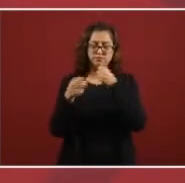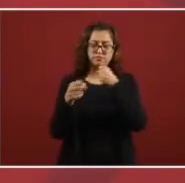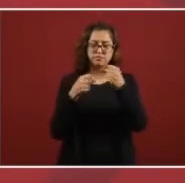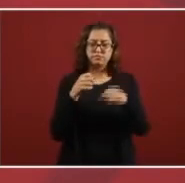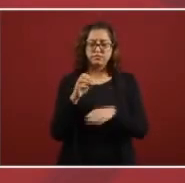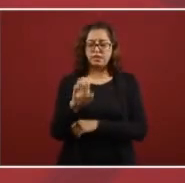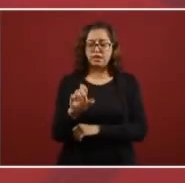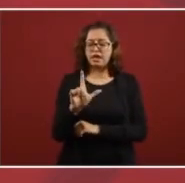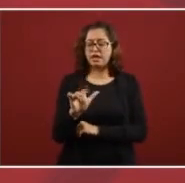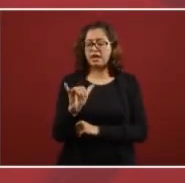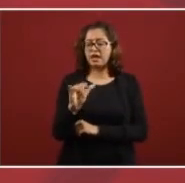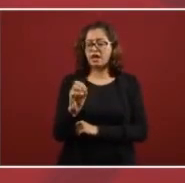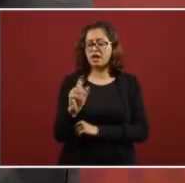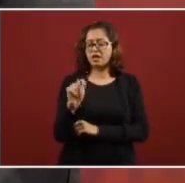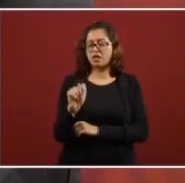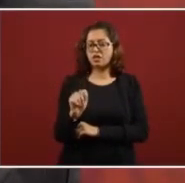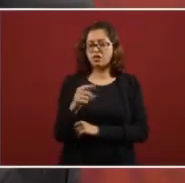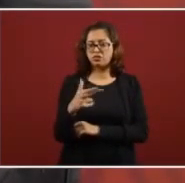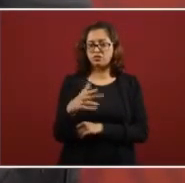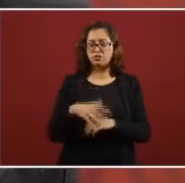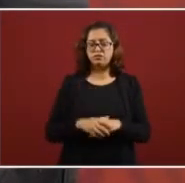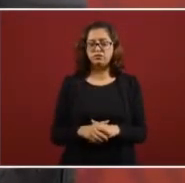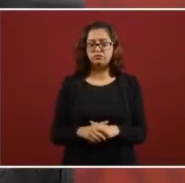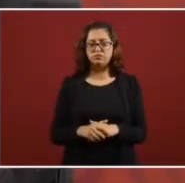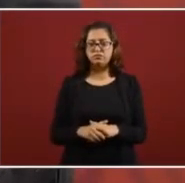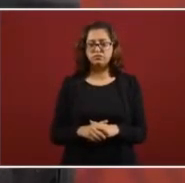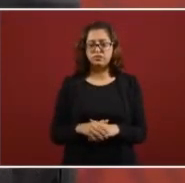one media person.